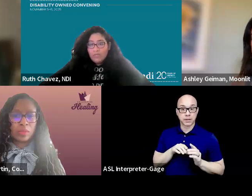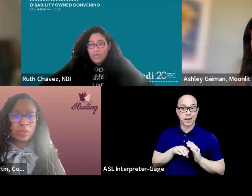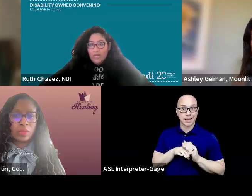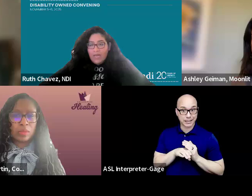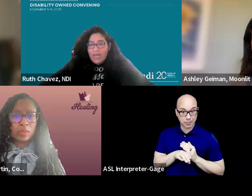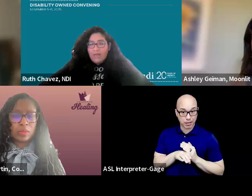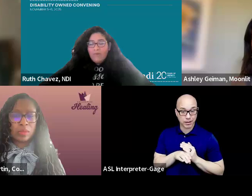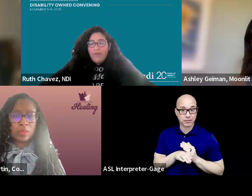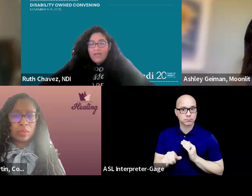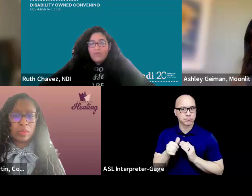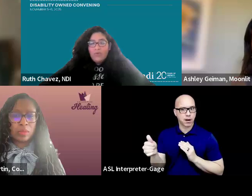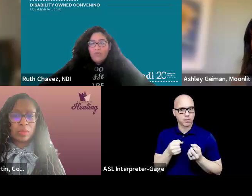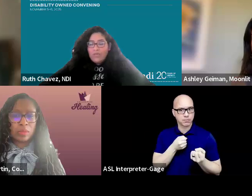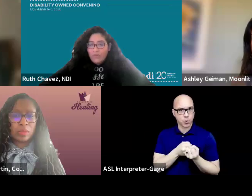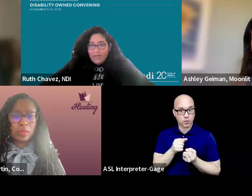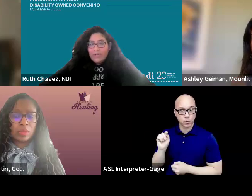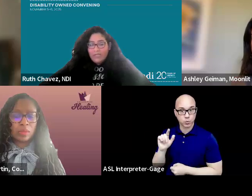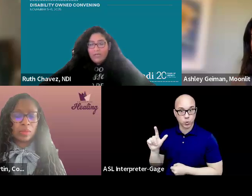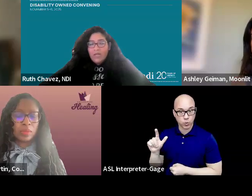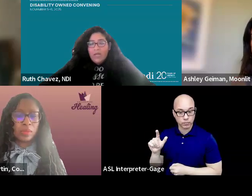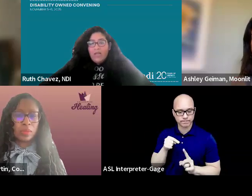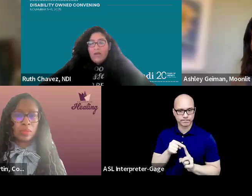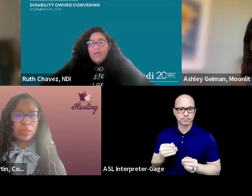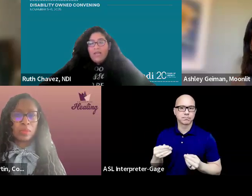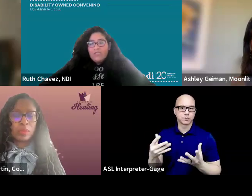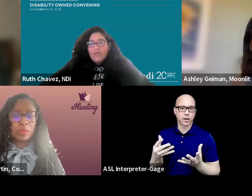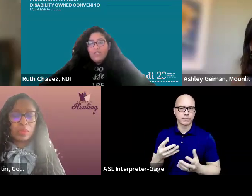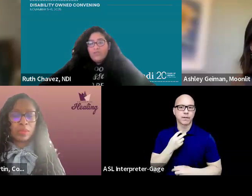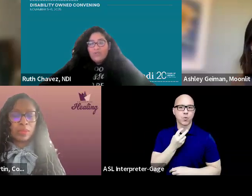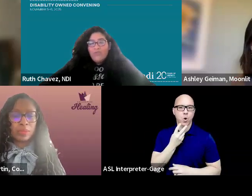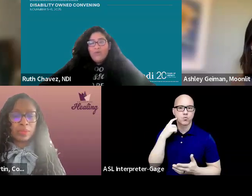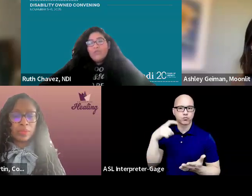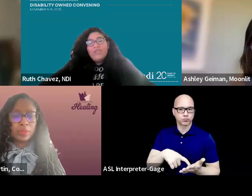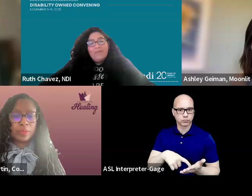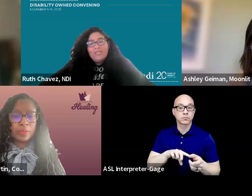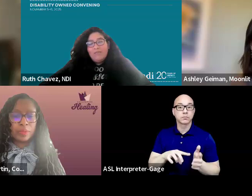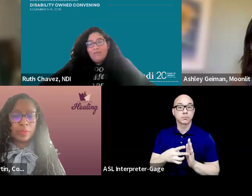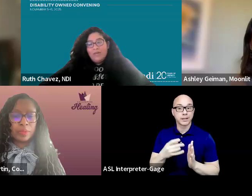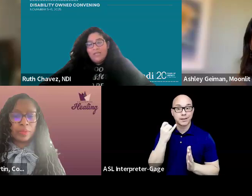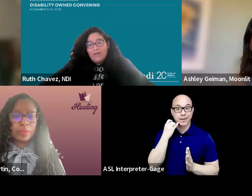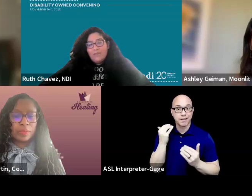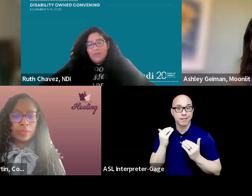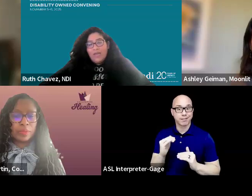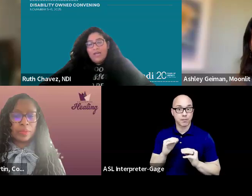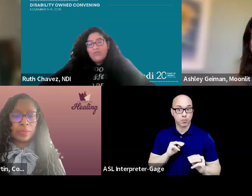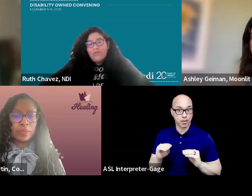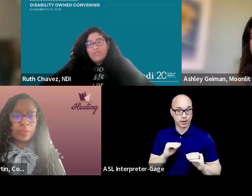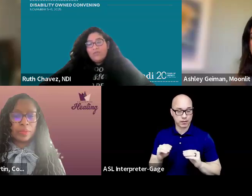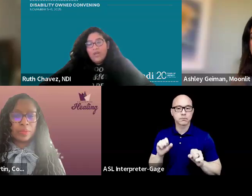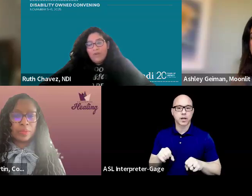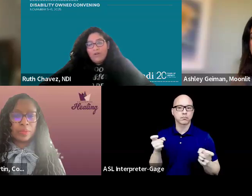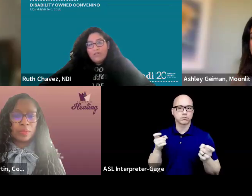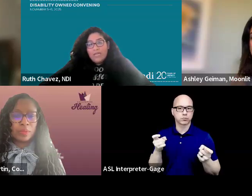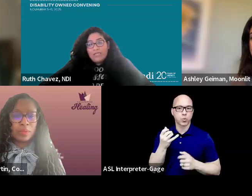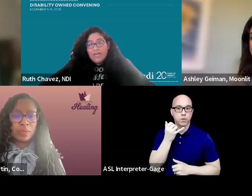supportive tools, AI provides voice recognition, allowing hands-free control for those with limited mobility.